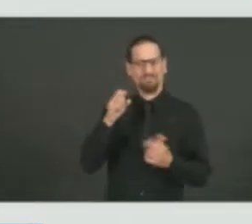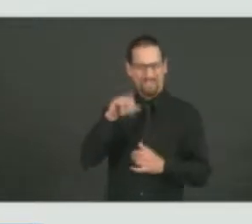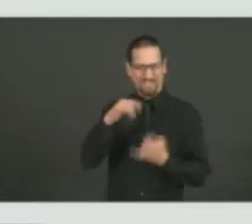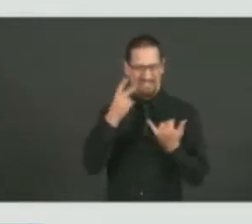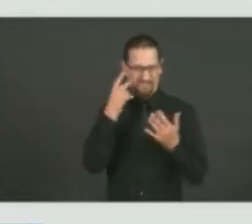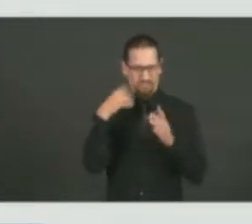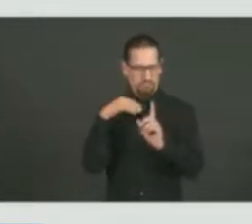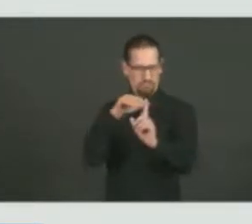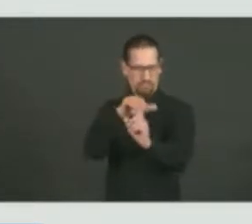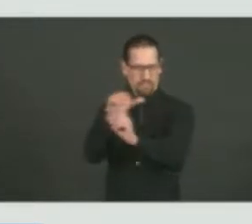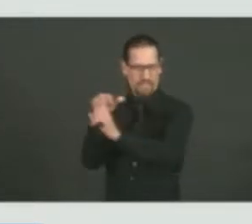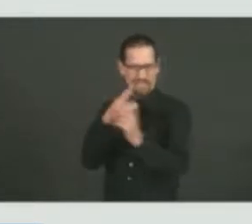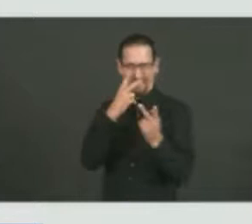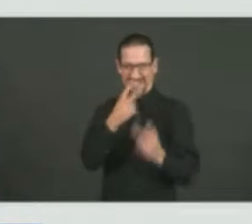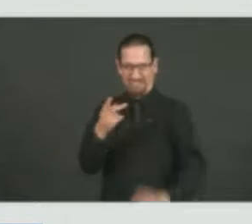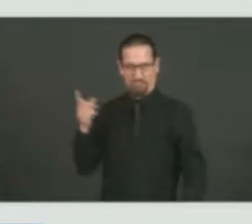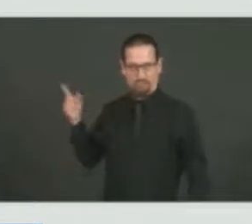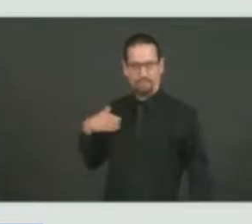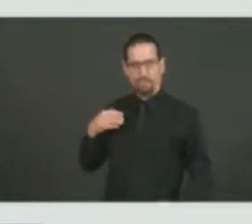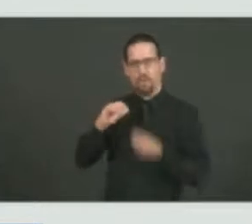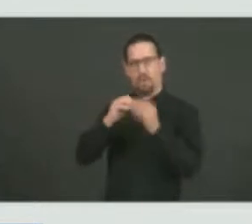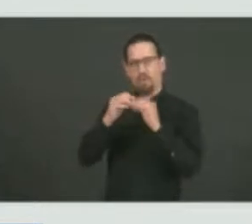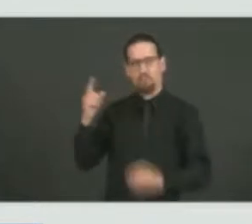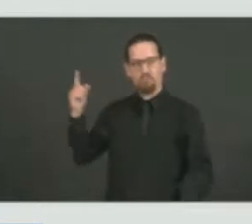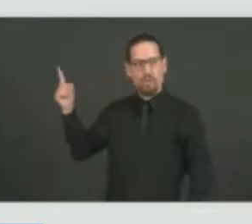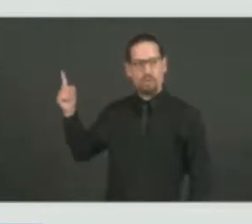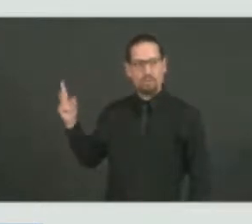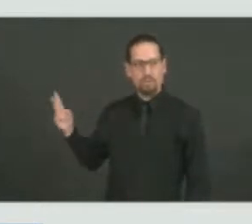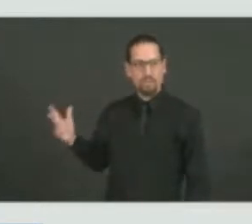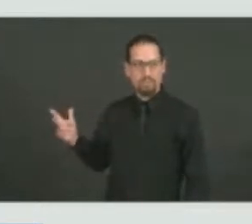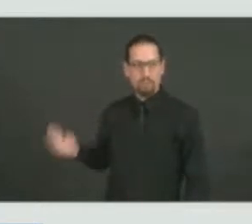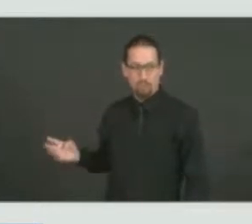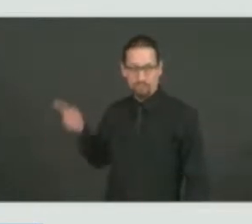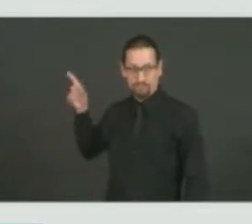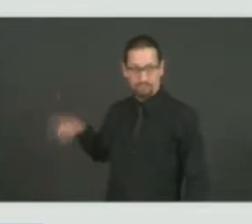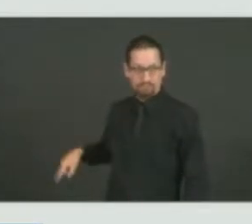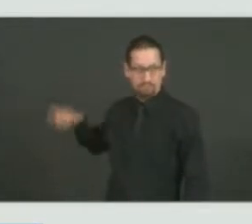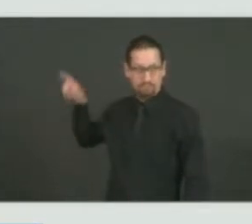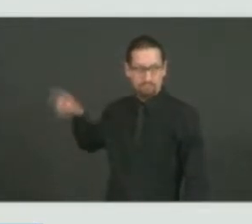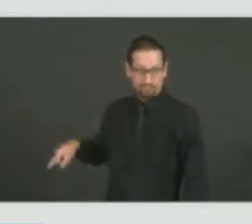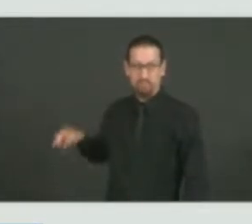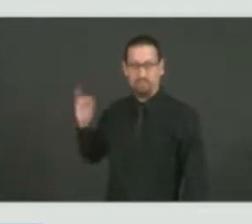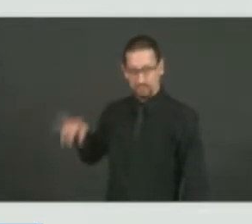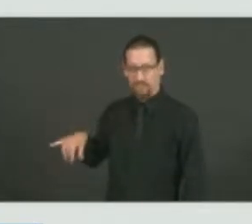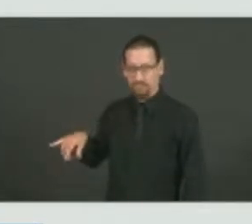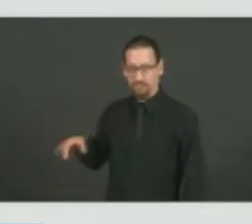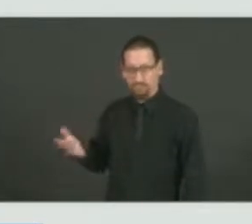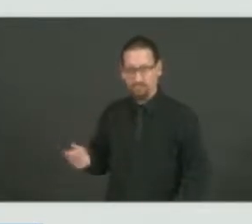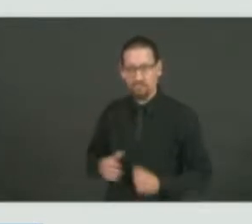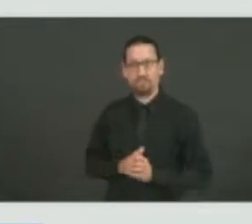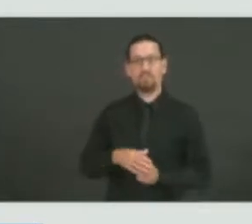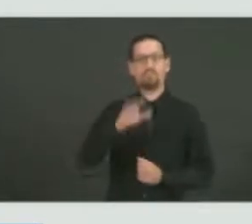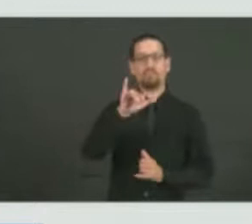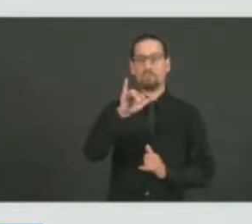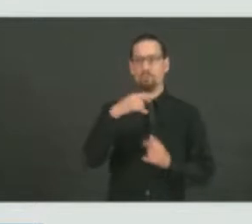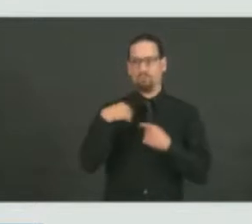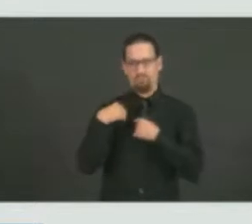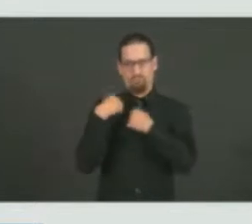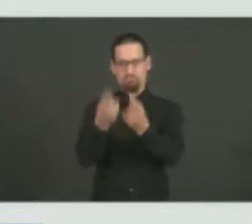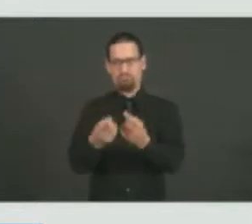The slide in front of you shows that we're in good shape on 3 of the 4